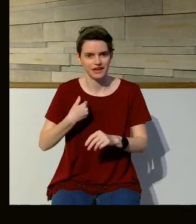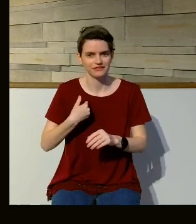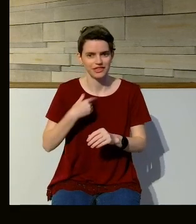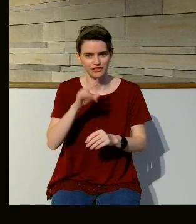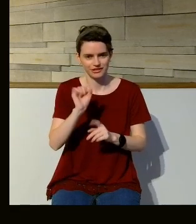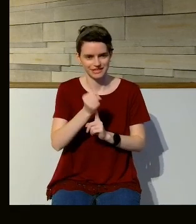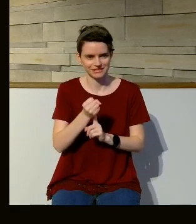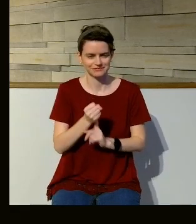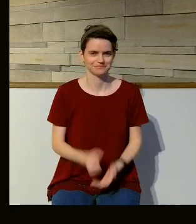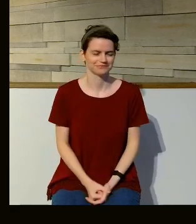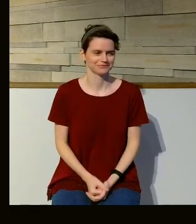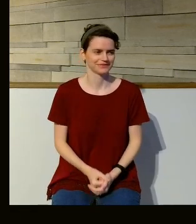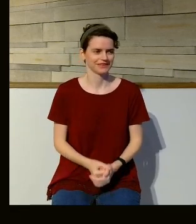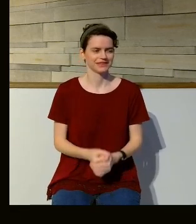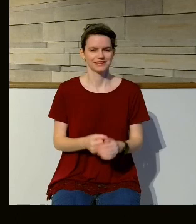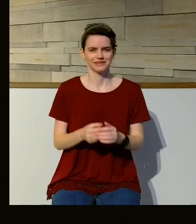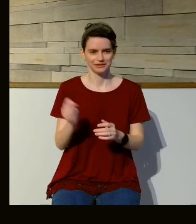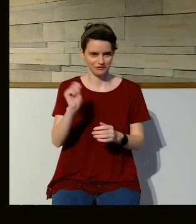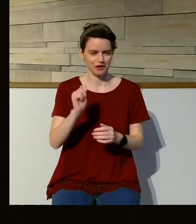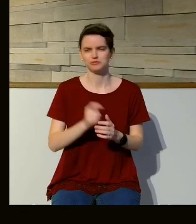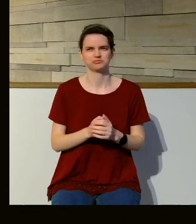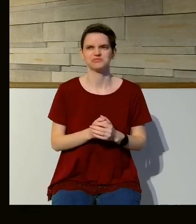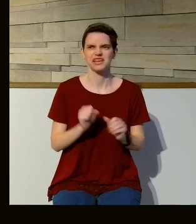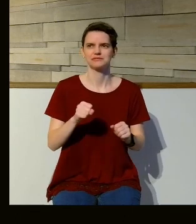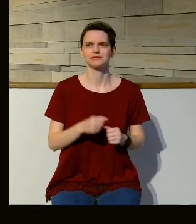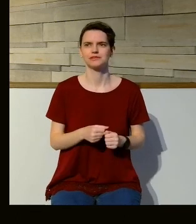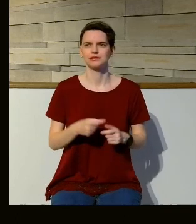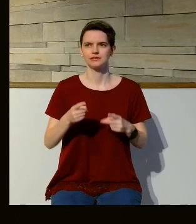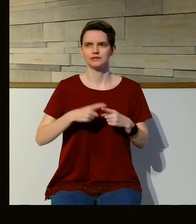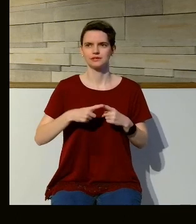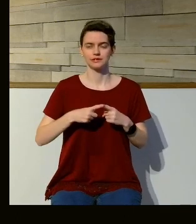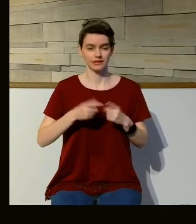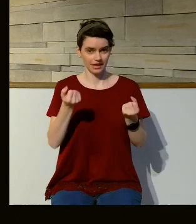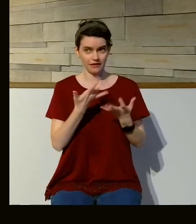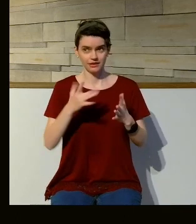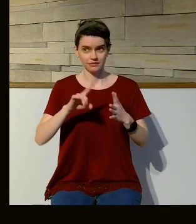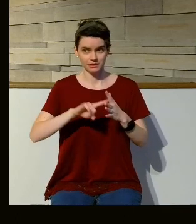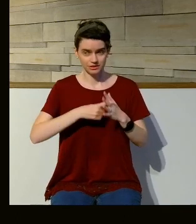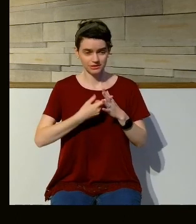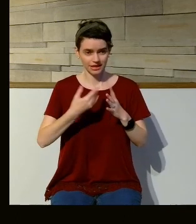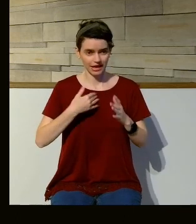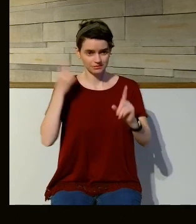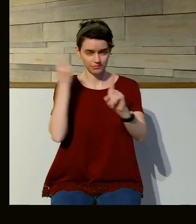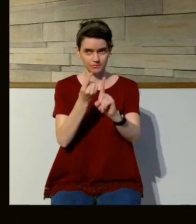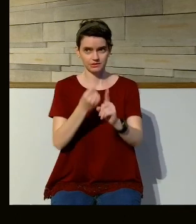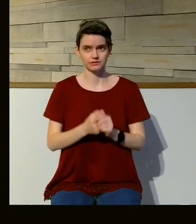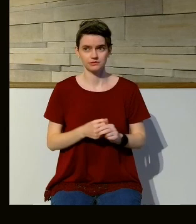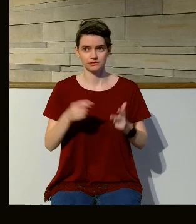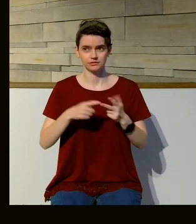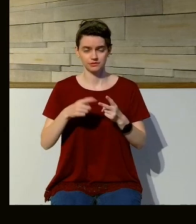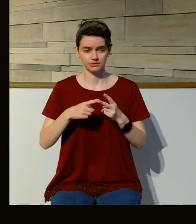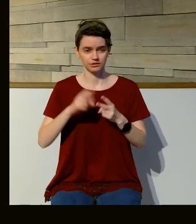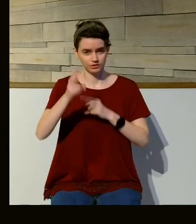seconds, and you can get your witness in. Premise one. Everything that begins to exist has a cause. Premise